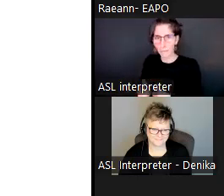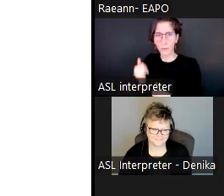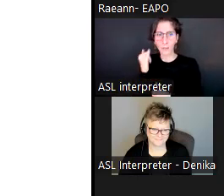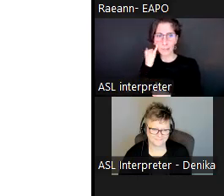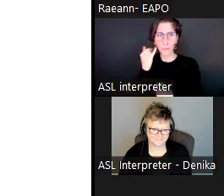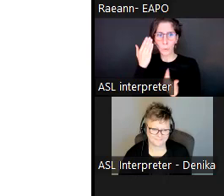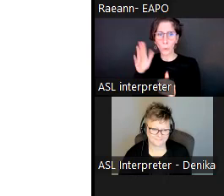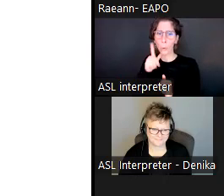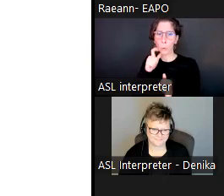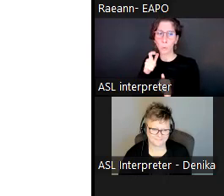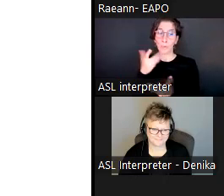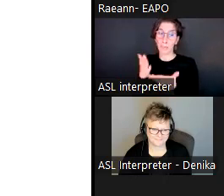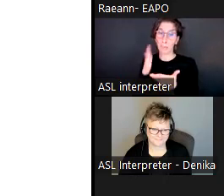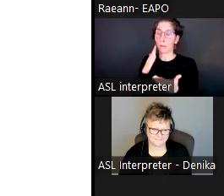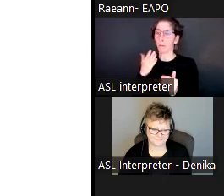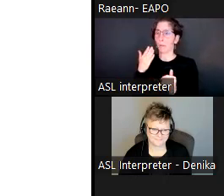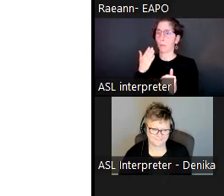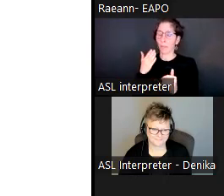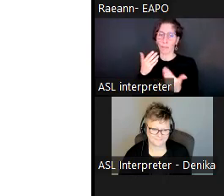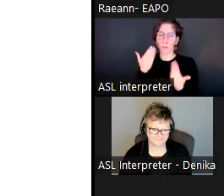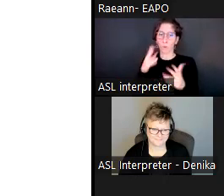money laundering, which is a criminal offense.